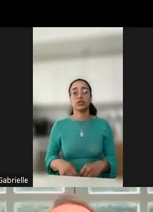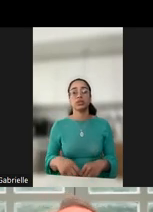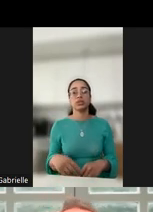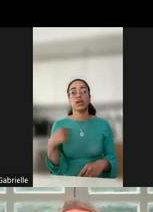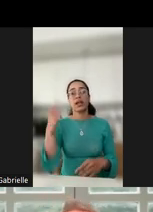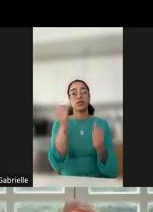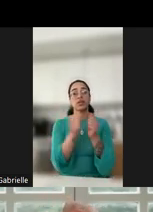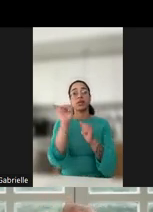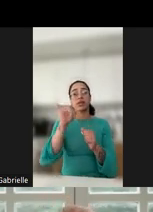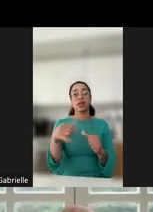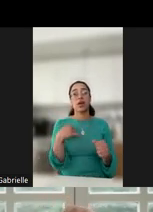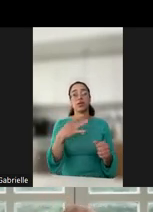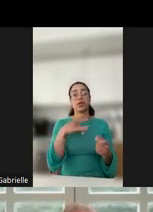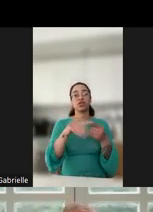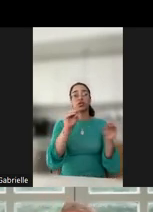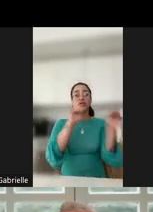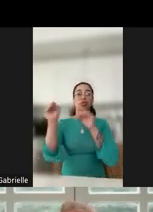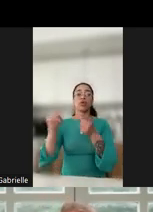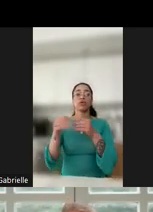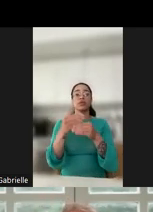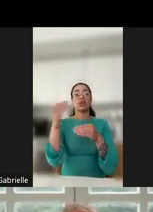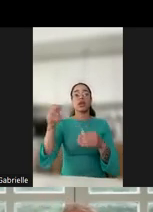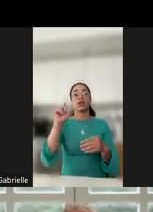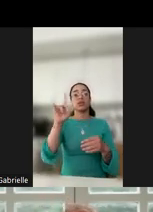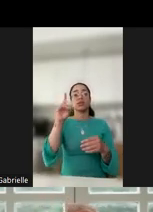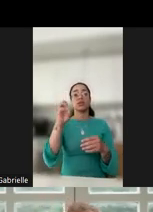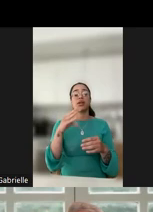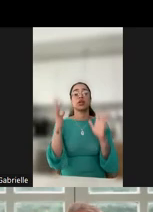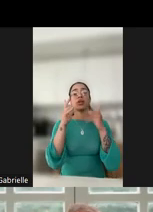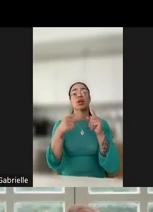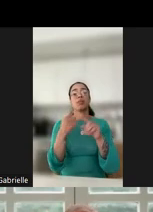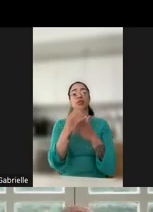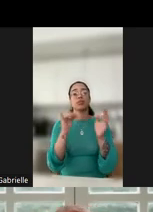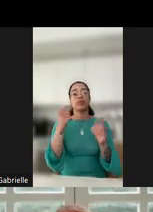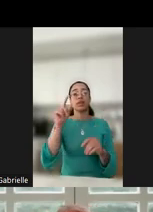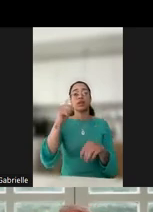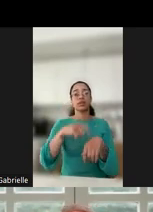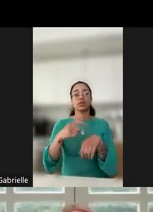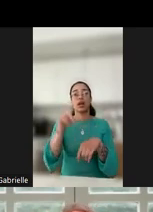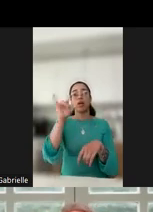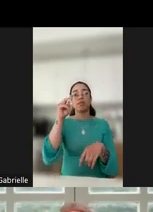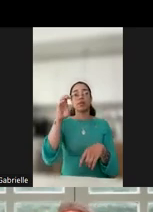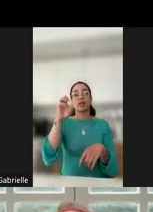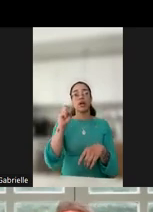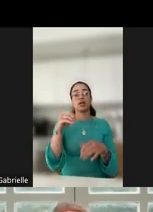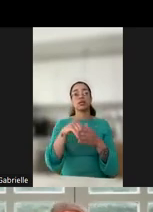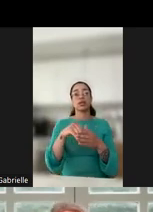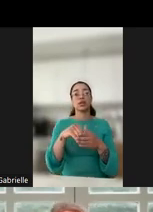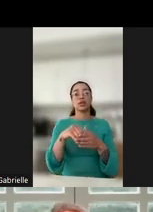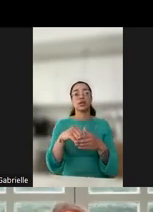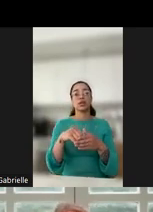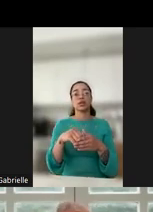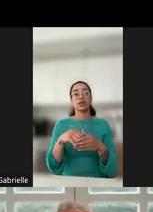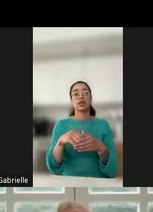to move to the next slide and talk about some of the timelines and milestones basically faced